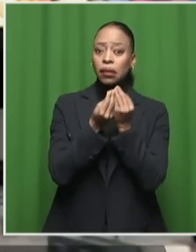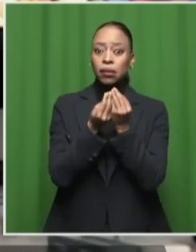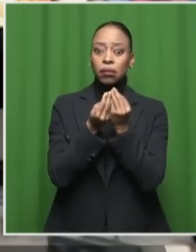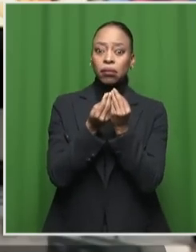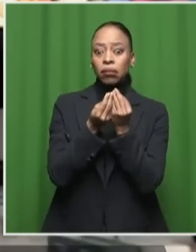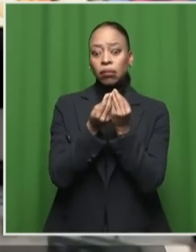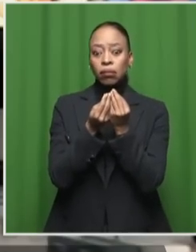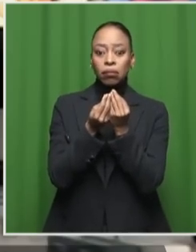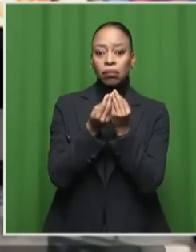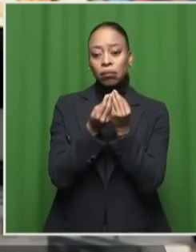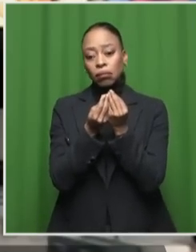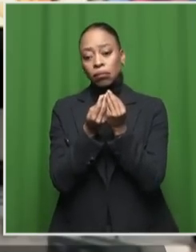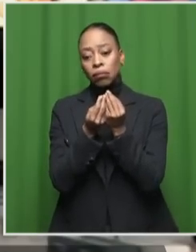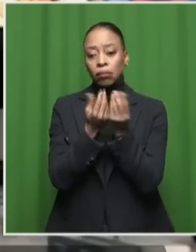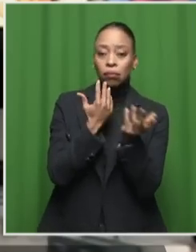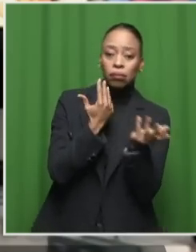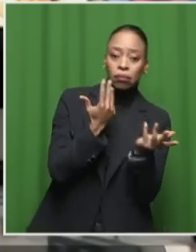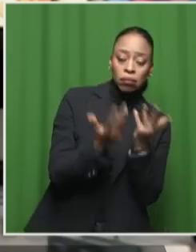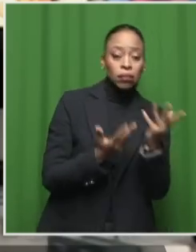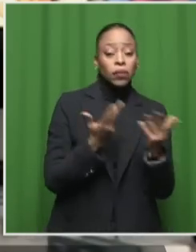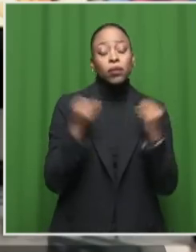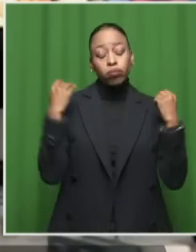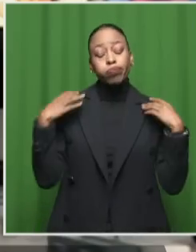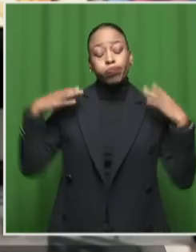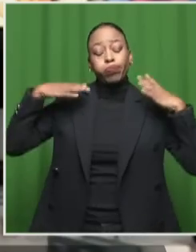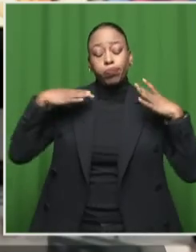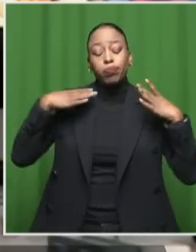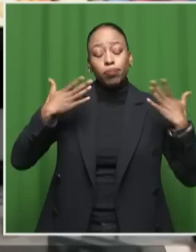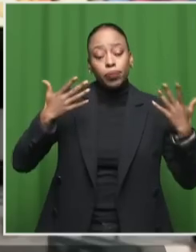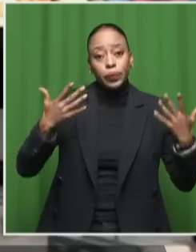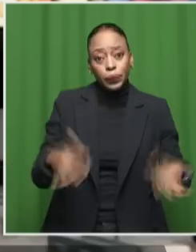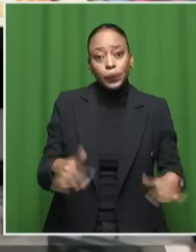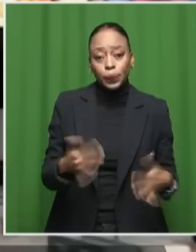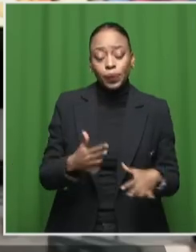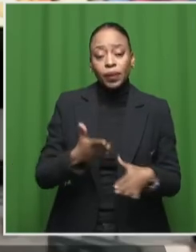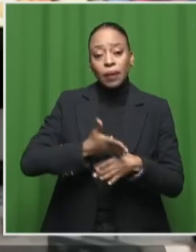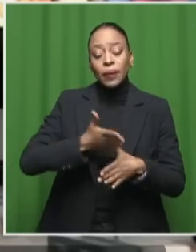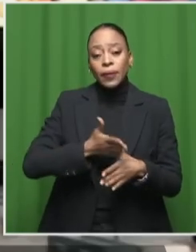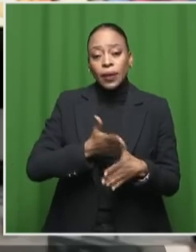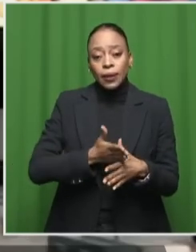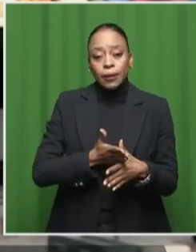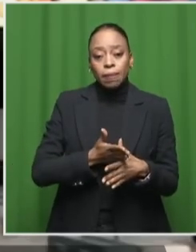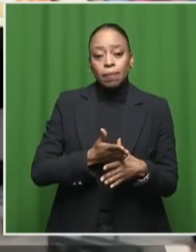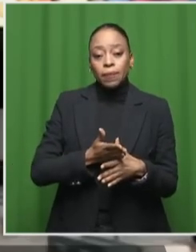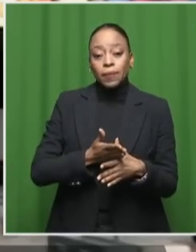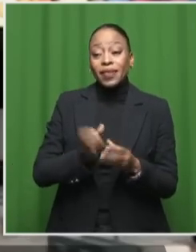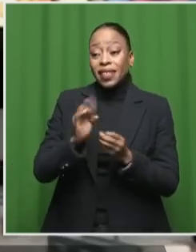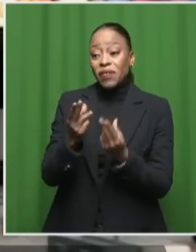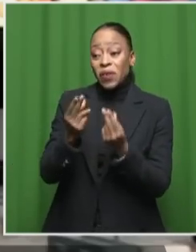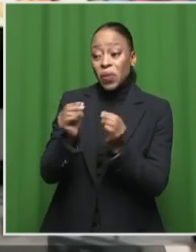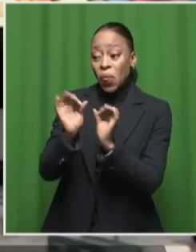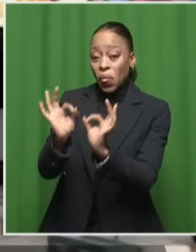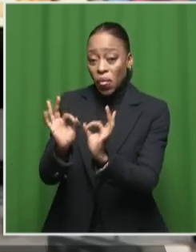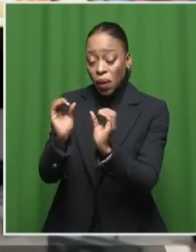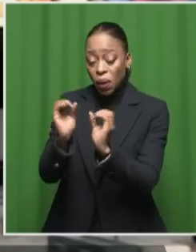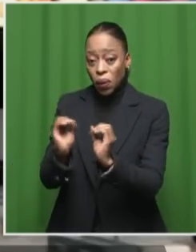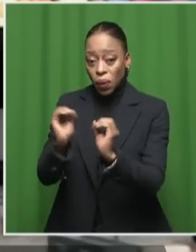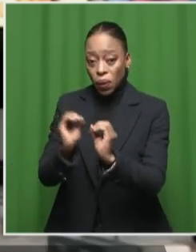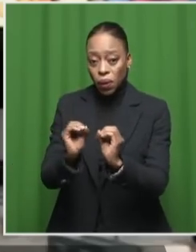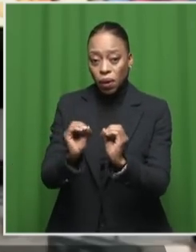work of enormous detail, consequences would have to be considered,